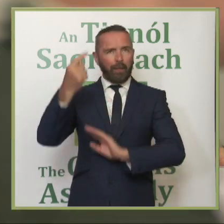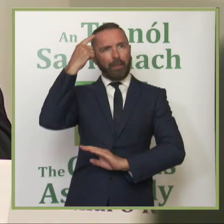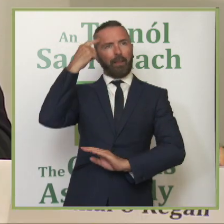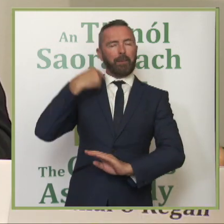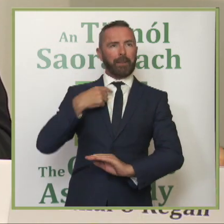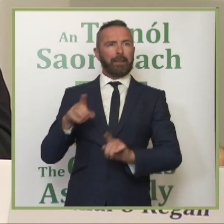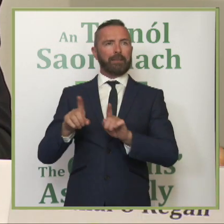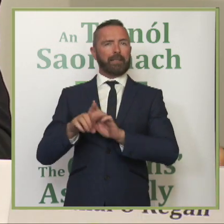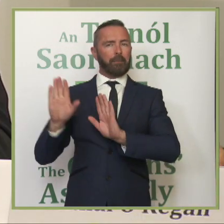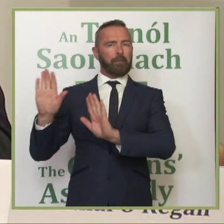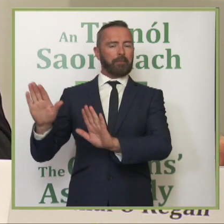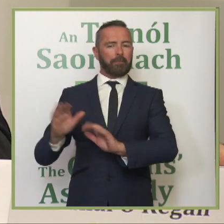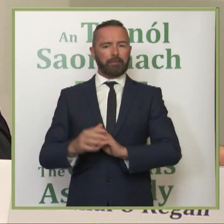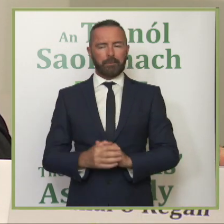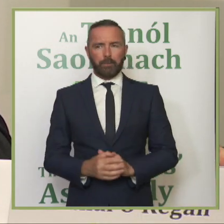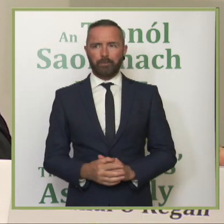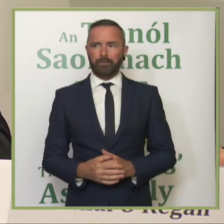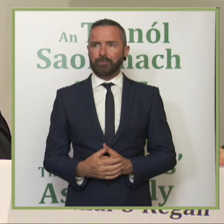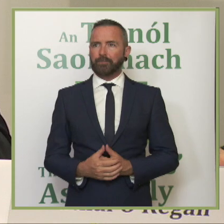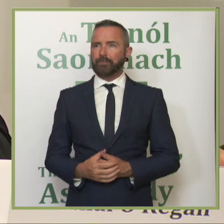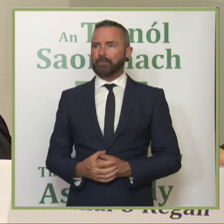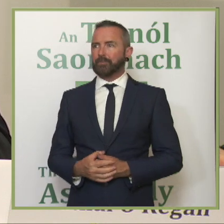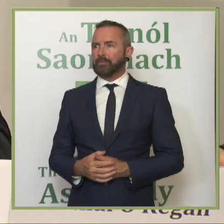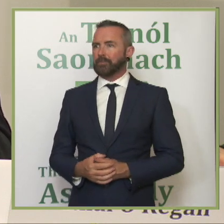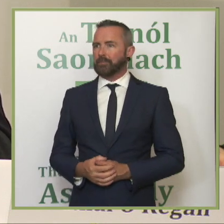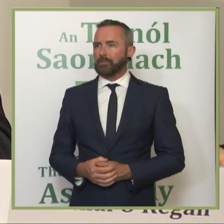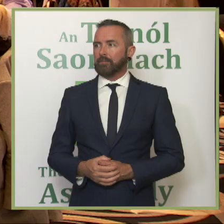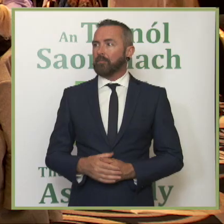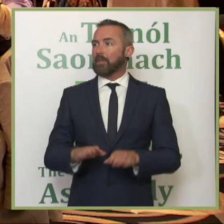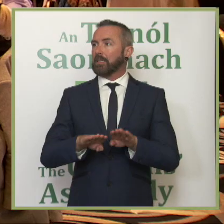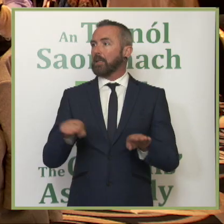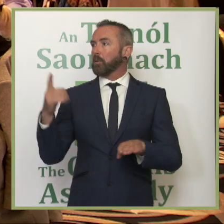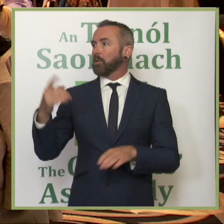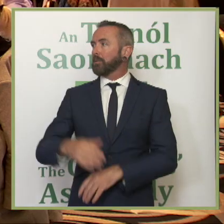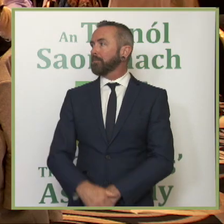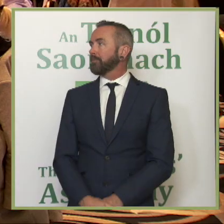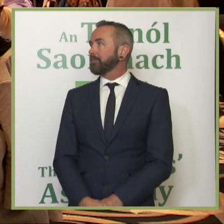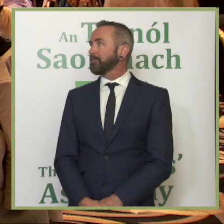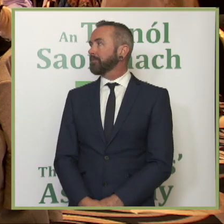of the differentiation. So, well made. Table 1.